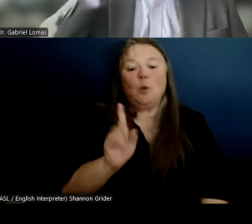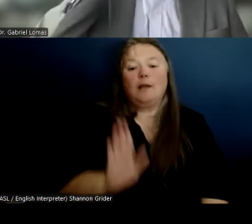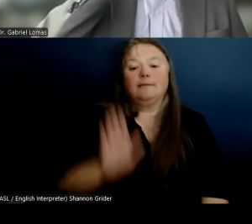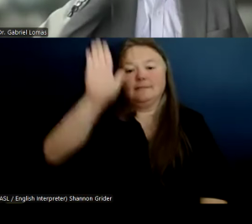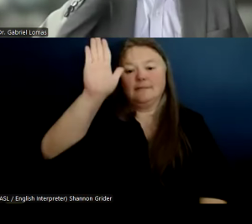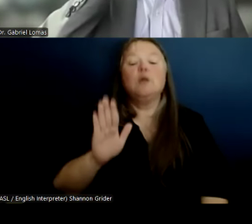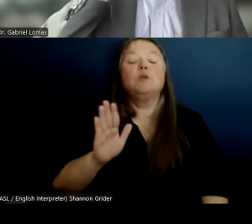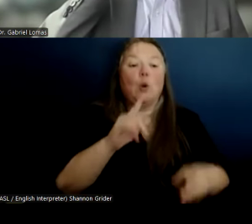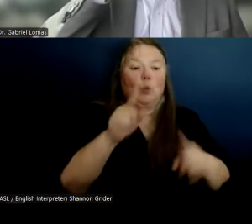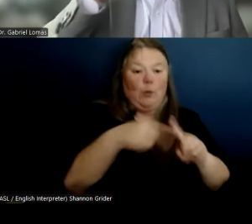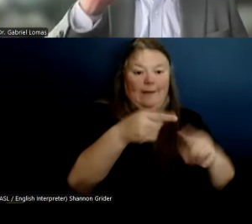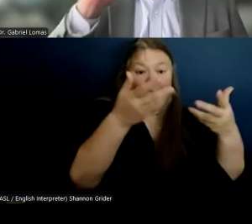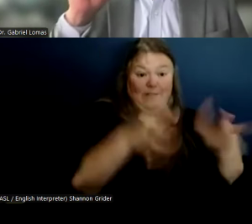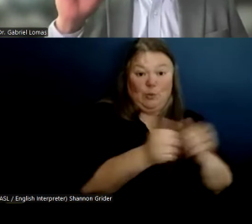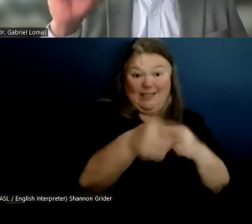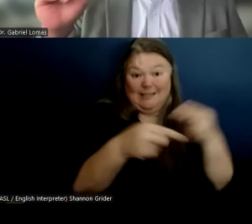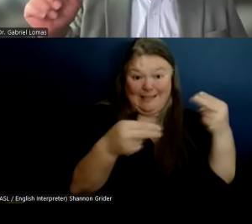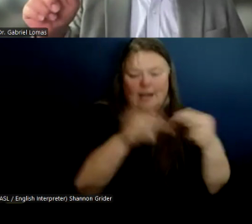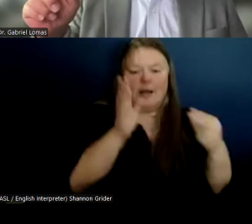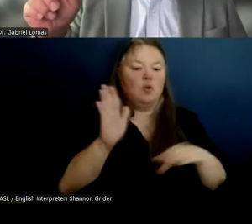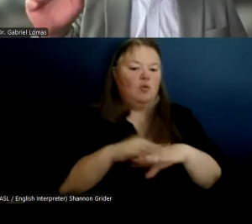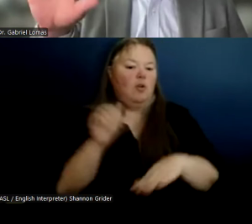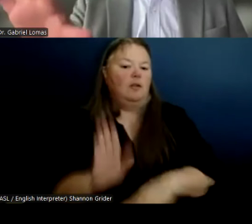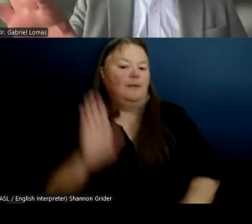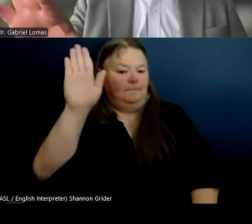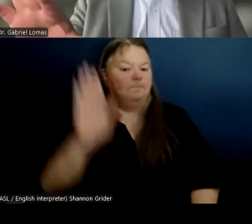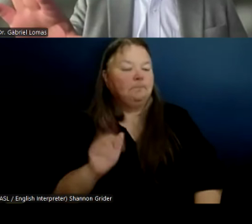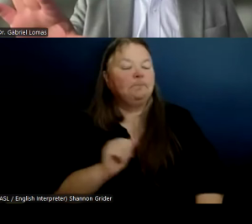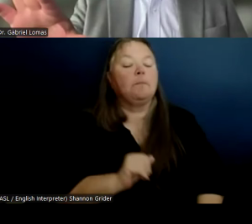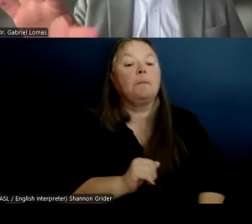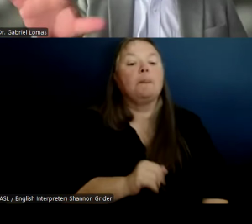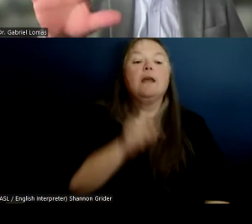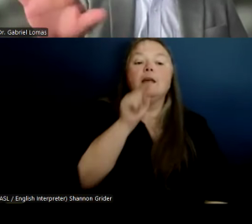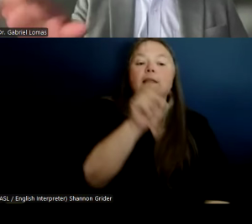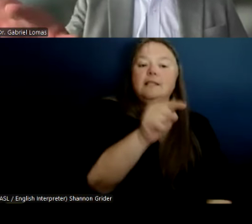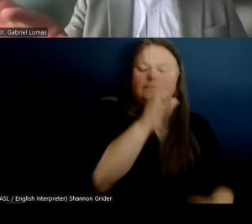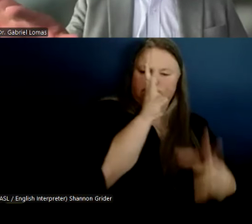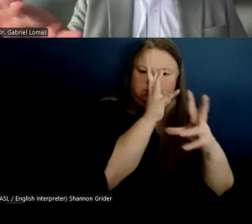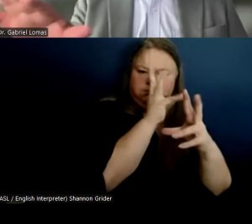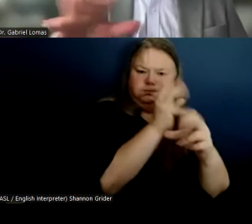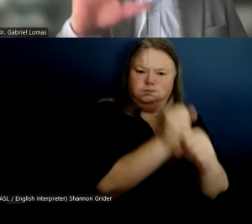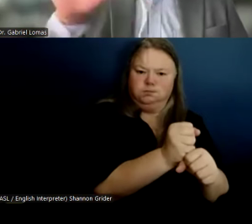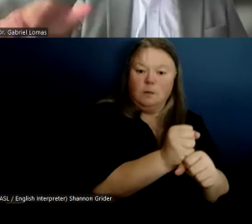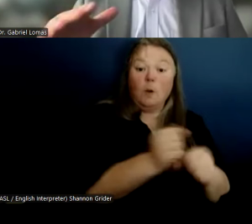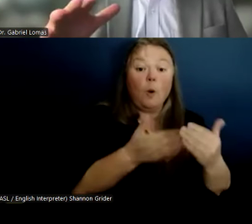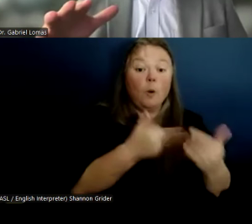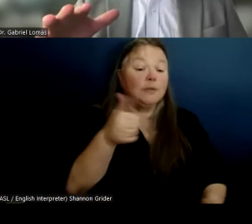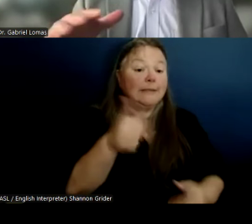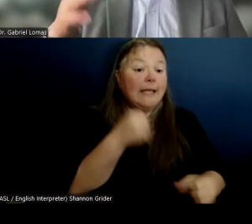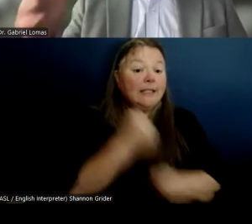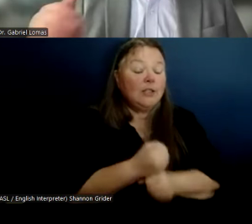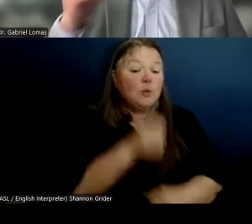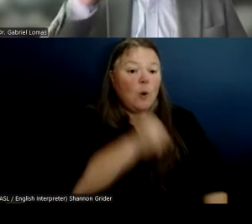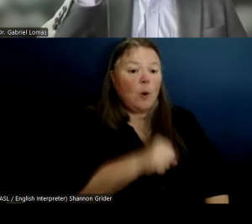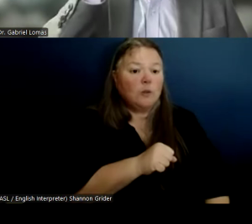person as soon as this slide I get done with this slide. This I find fascinating. Now, this is almost 10 years old. I would hope that the prison system would do